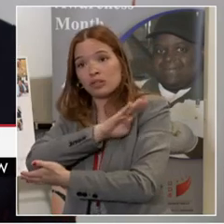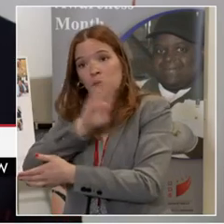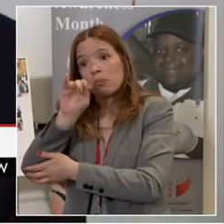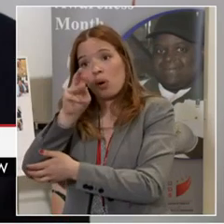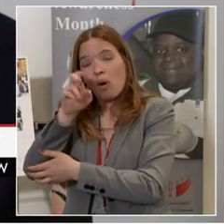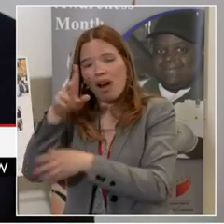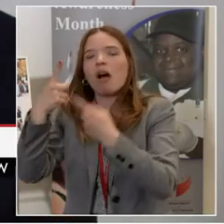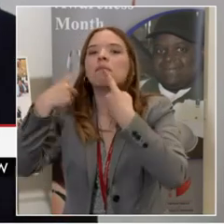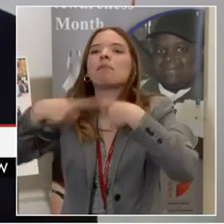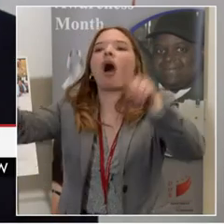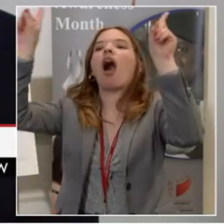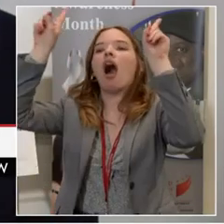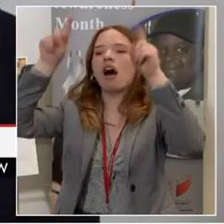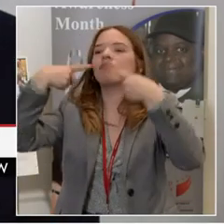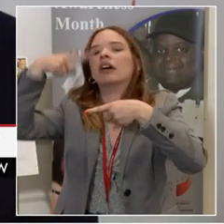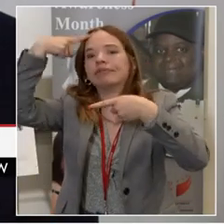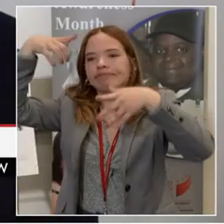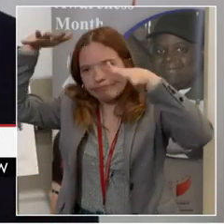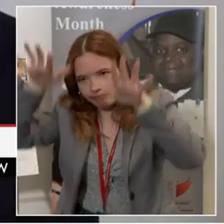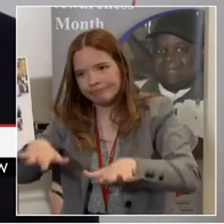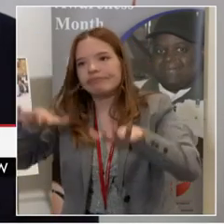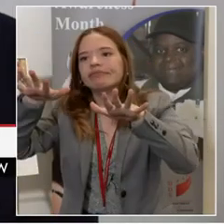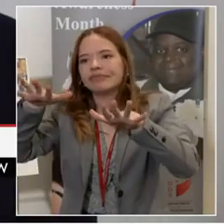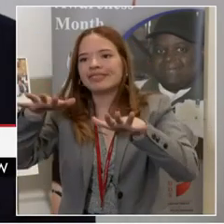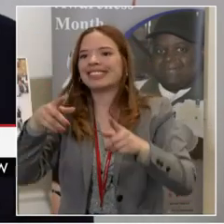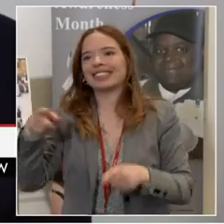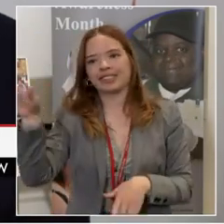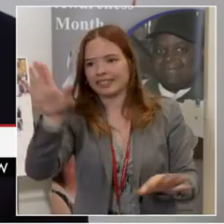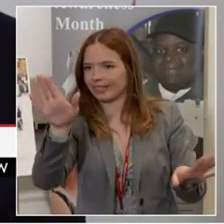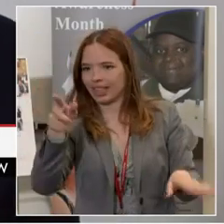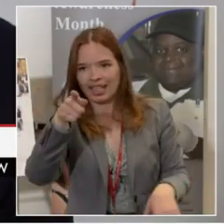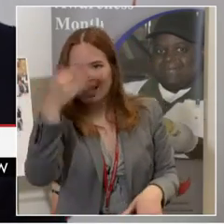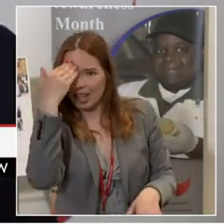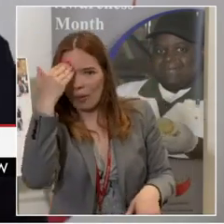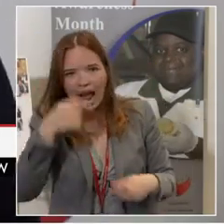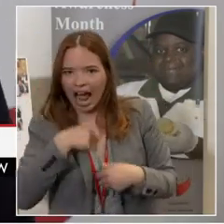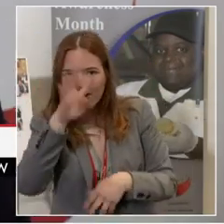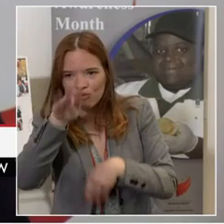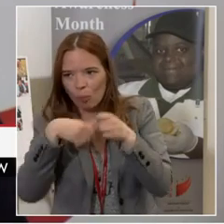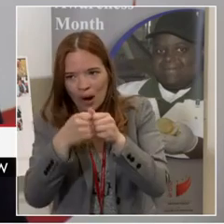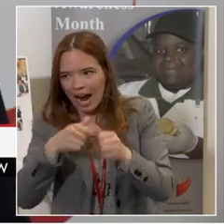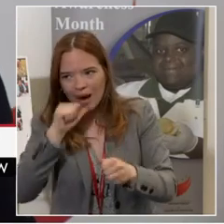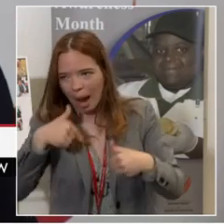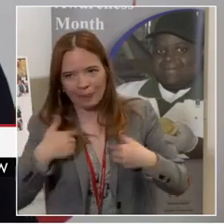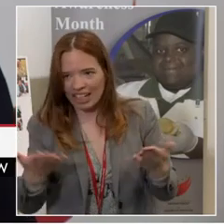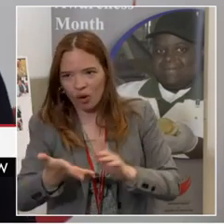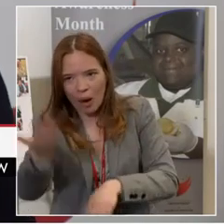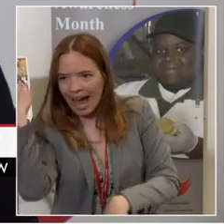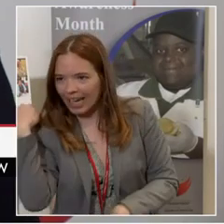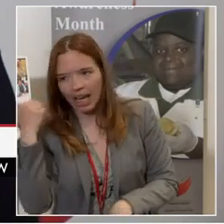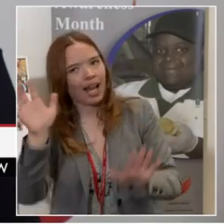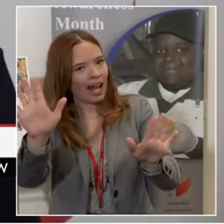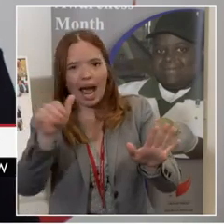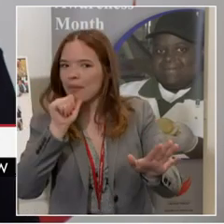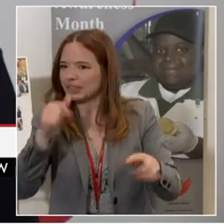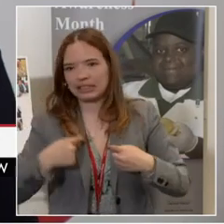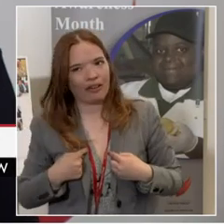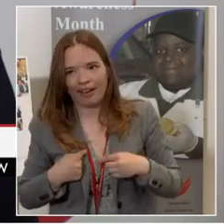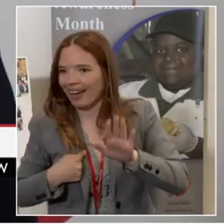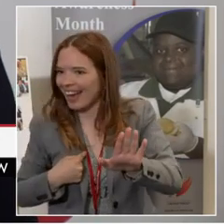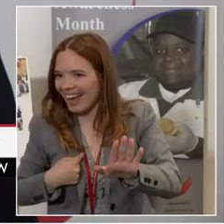Now, you know I wasn't around 40 years ago. It didn't start with me, but it ended with